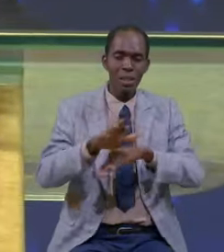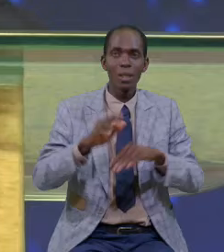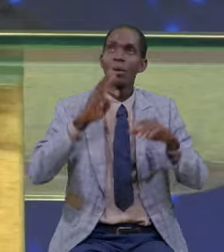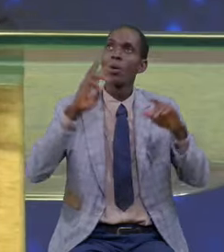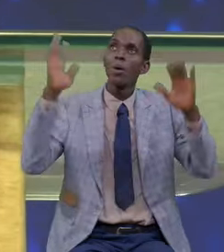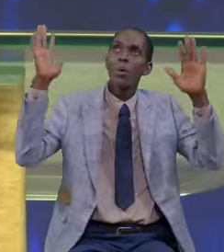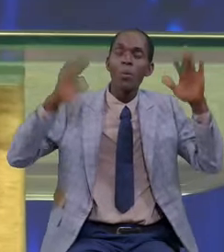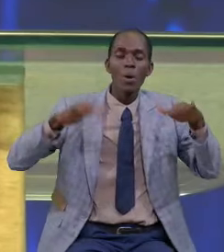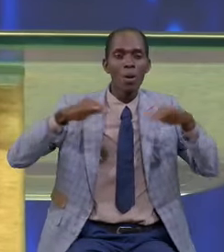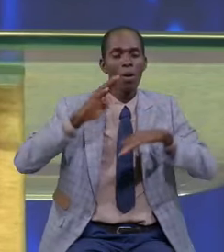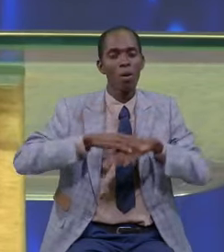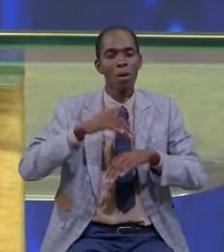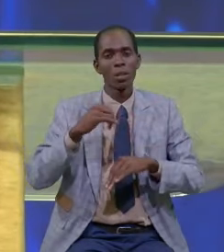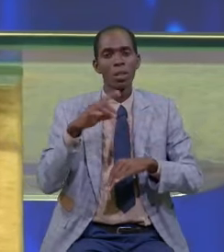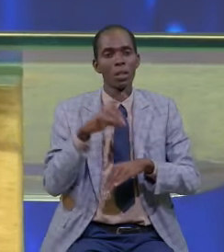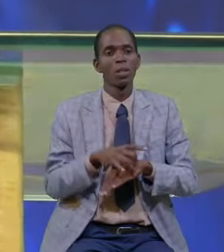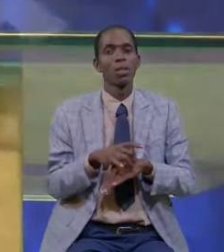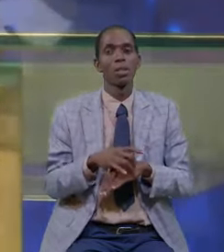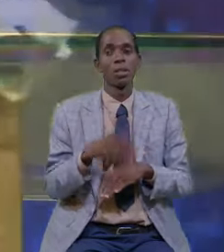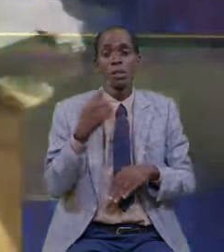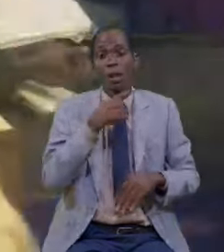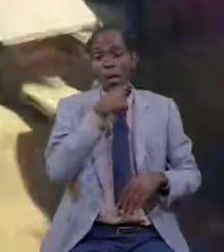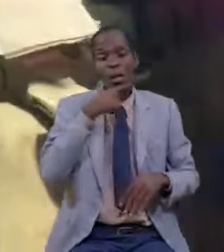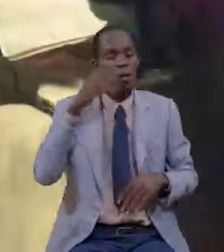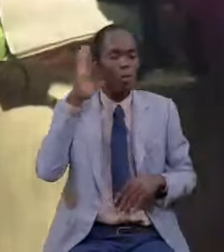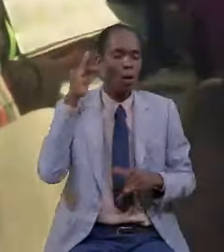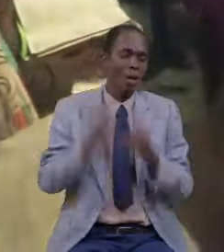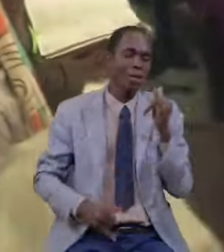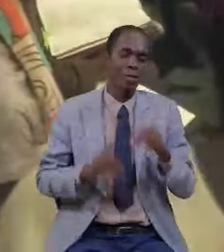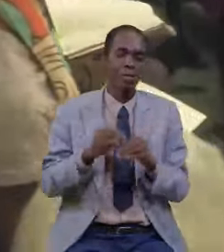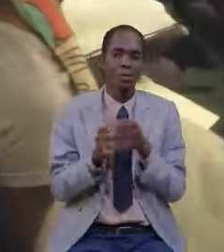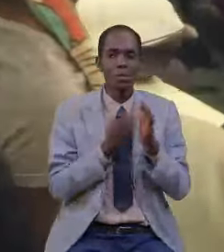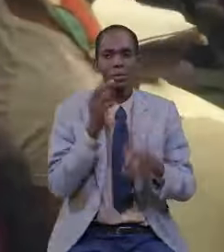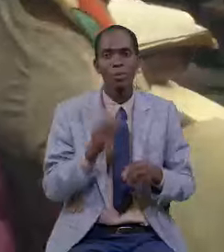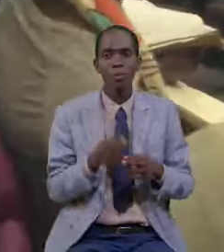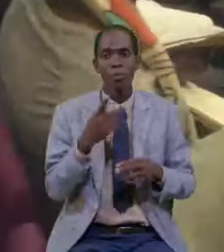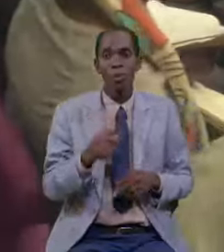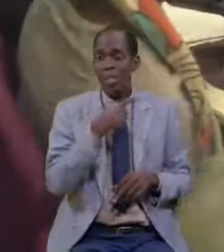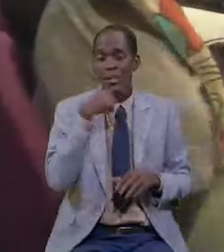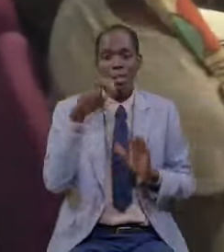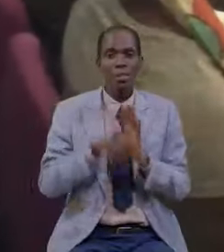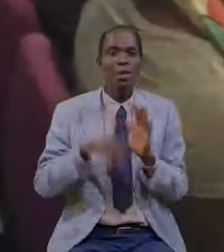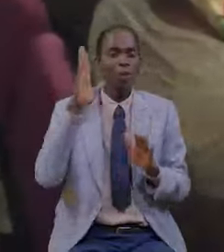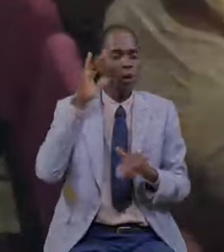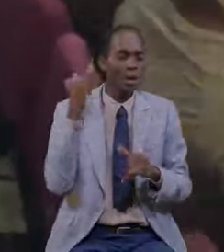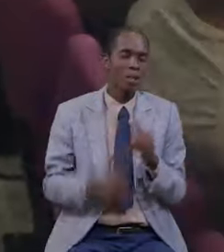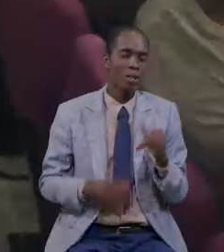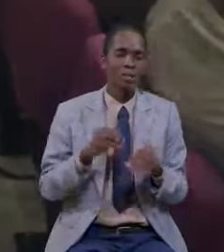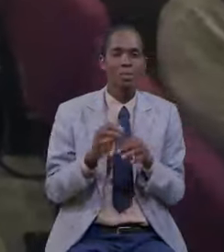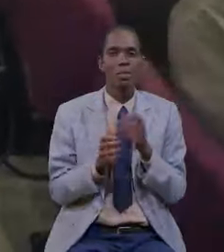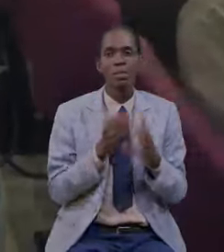the earth. The drought will be over. The dryness will be over.